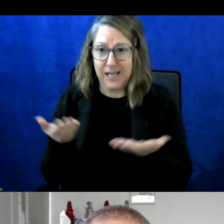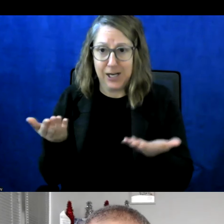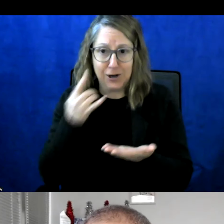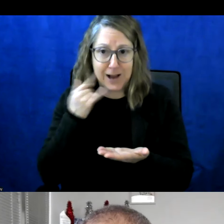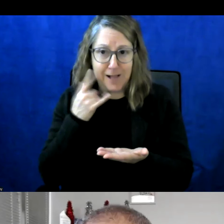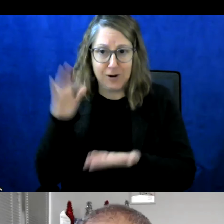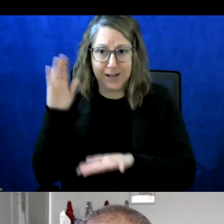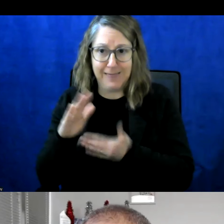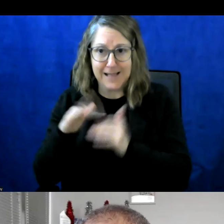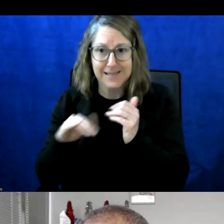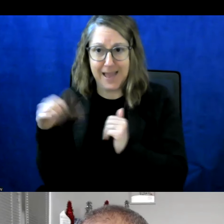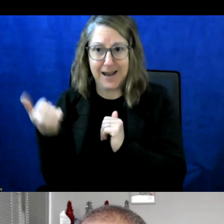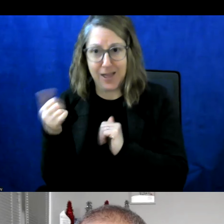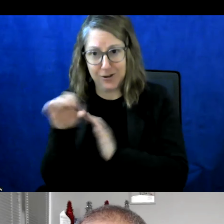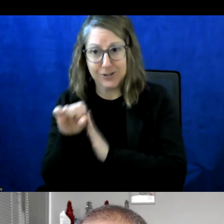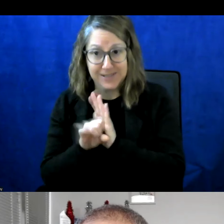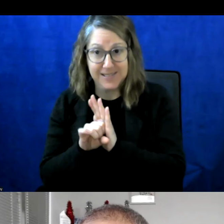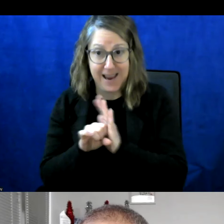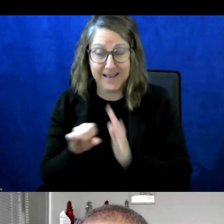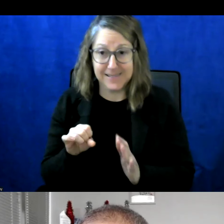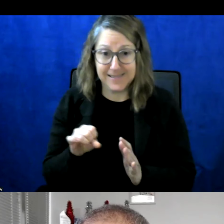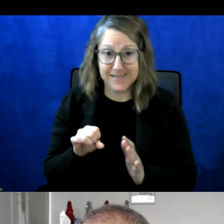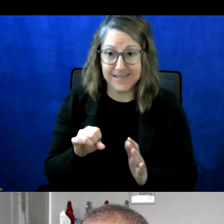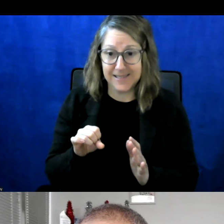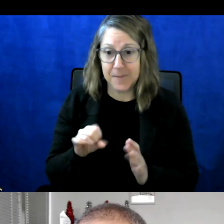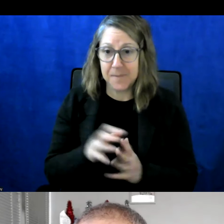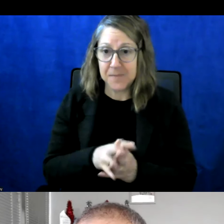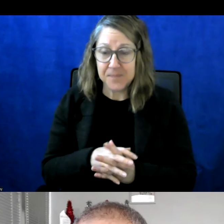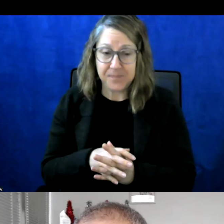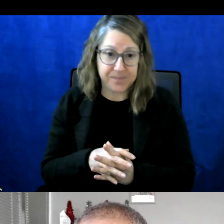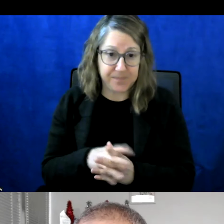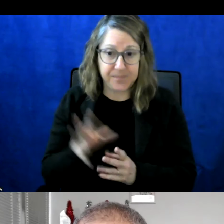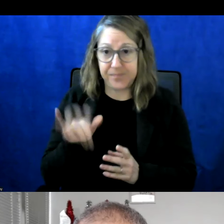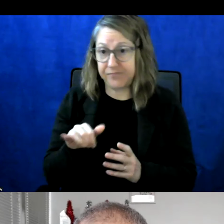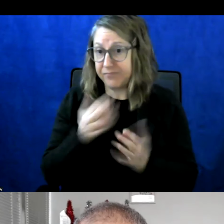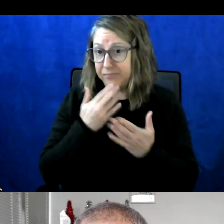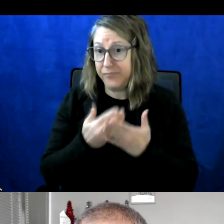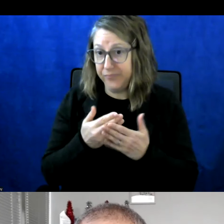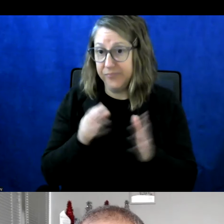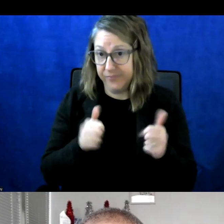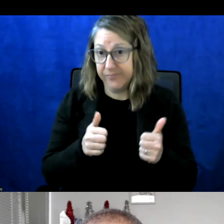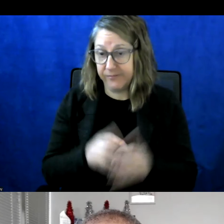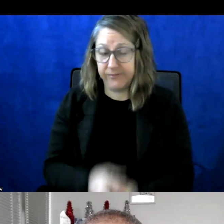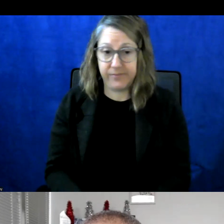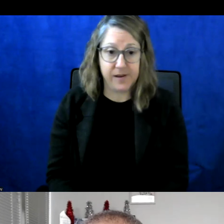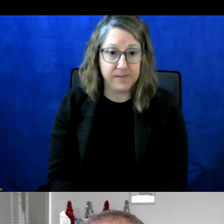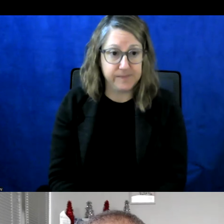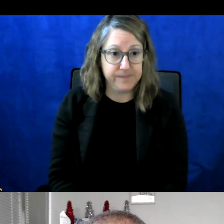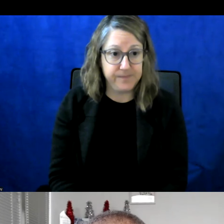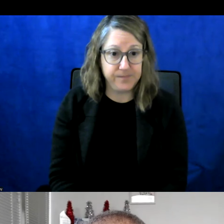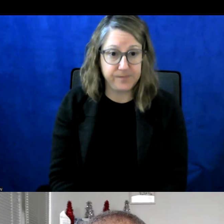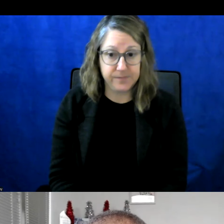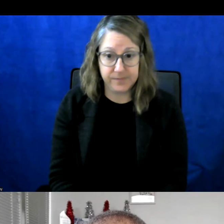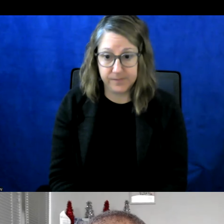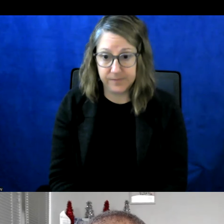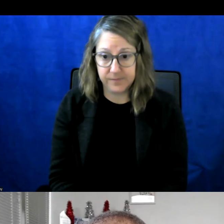even after you adjust for age as well. We still end up doing better. So this is fantastic. Okay, we're going down to the